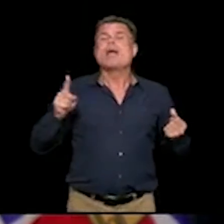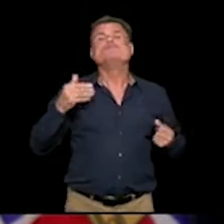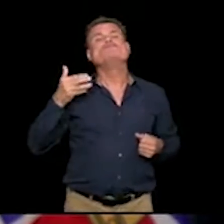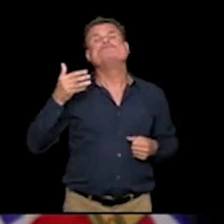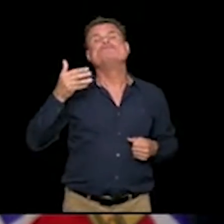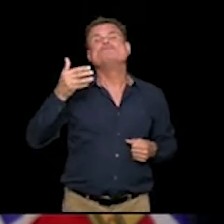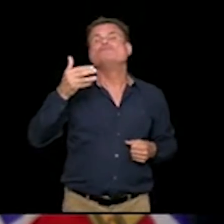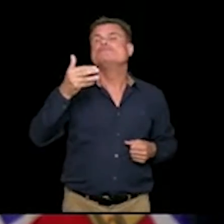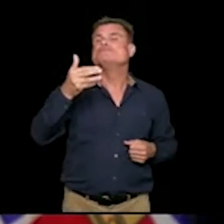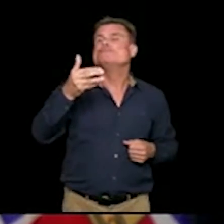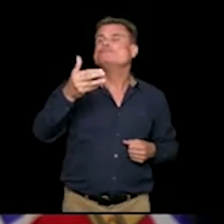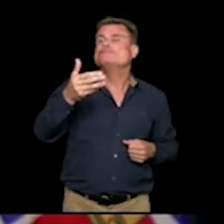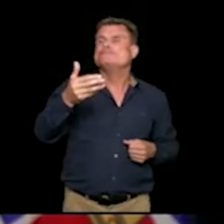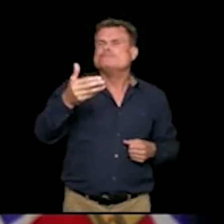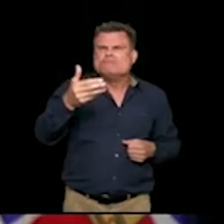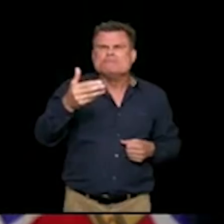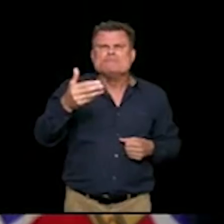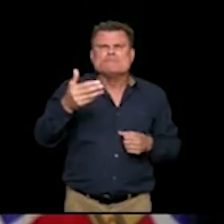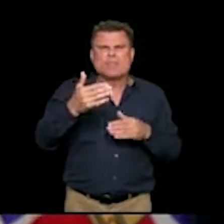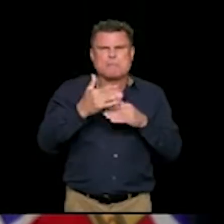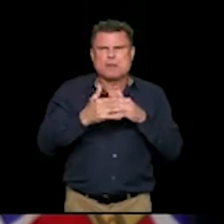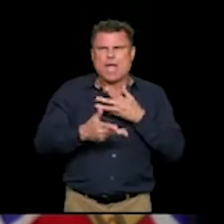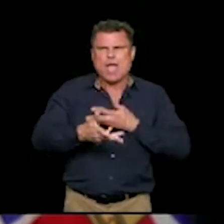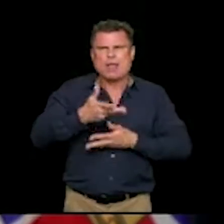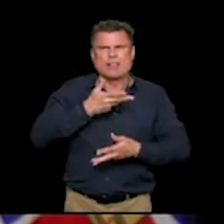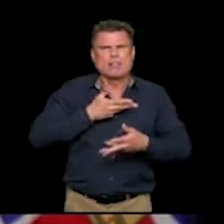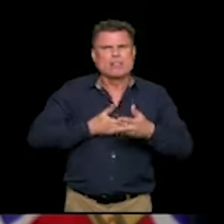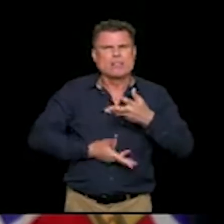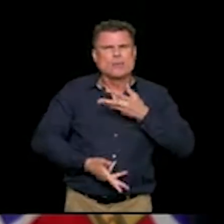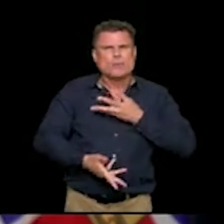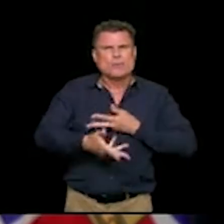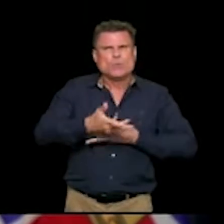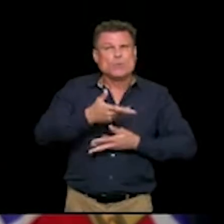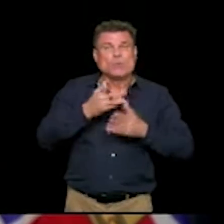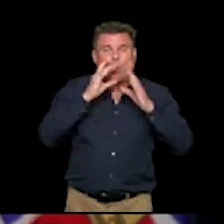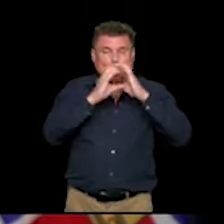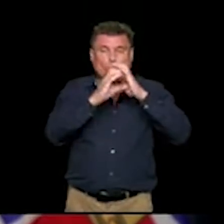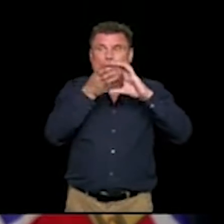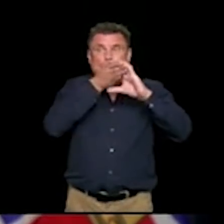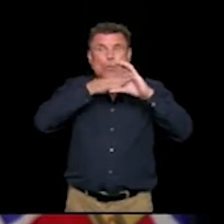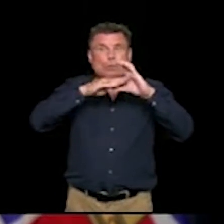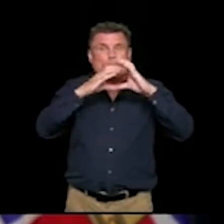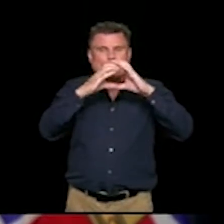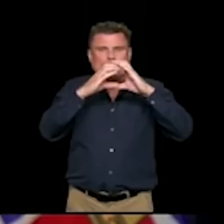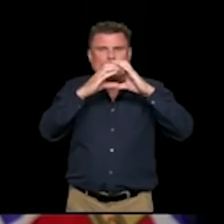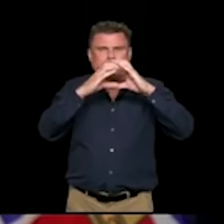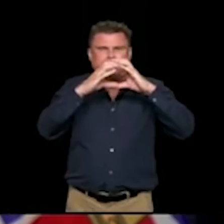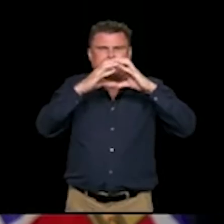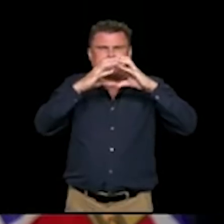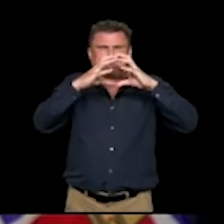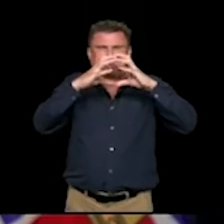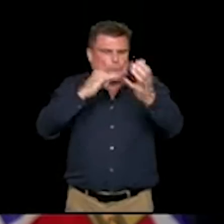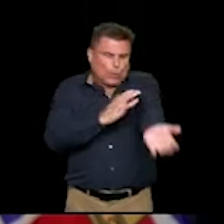the world. We have not seen any positive cases yet in BC that have been diagnosed, but we've been watching for it.